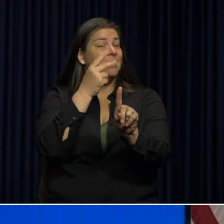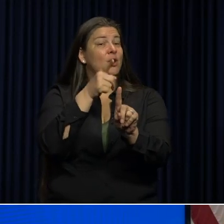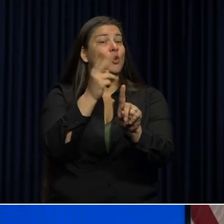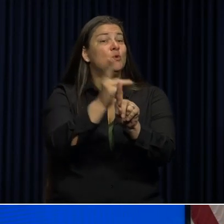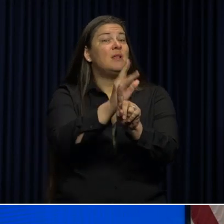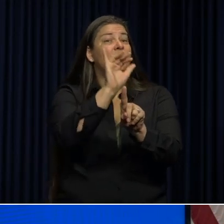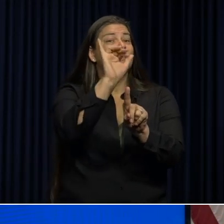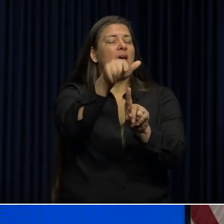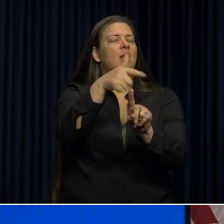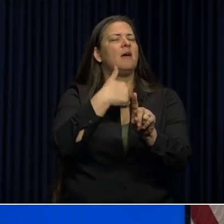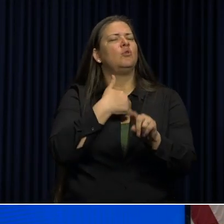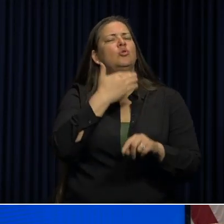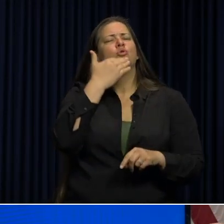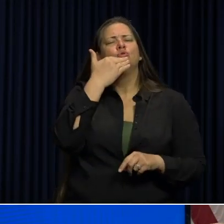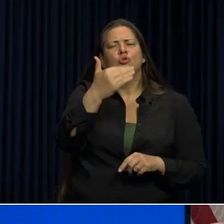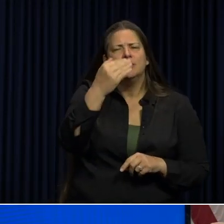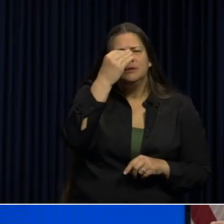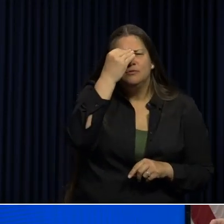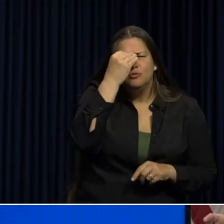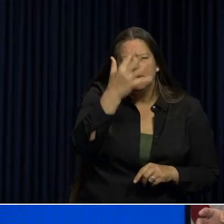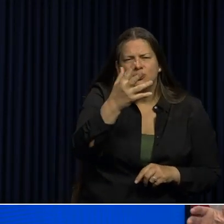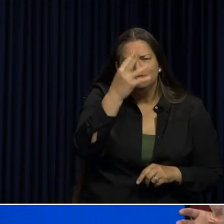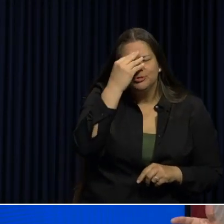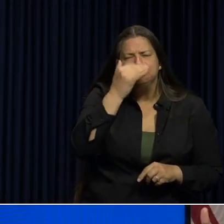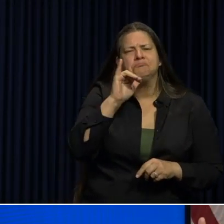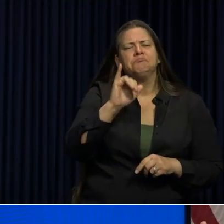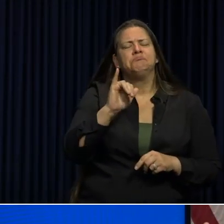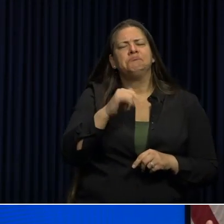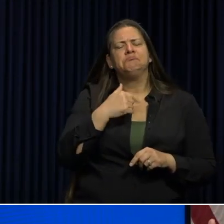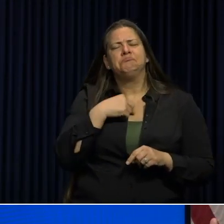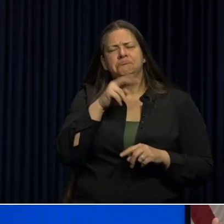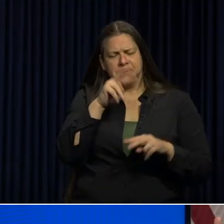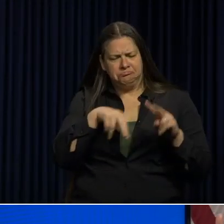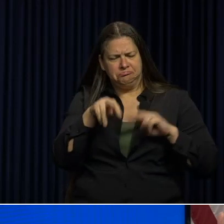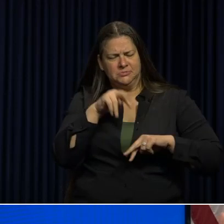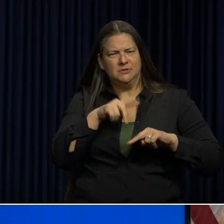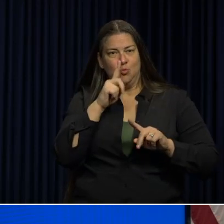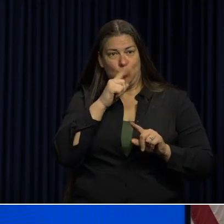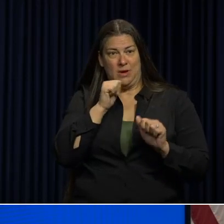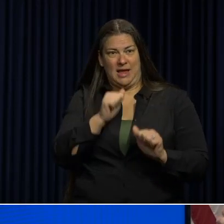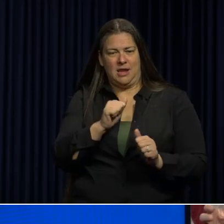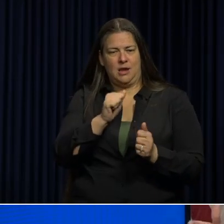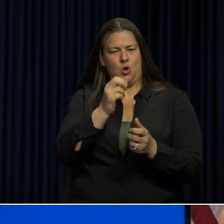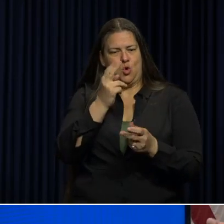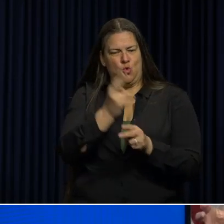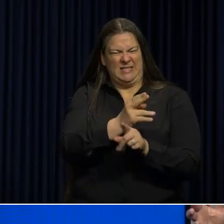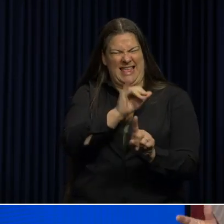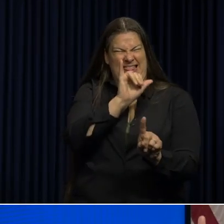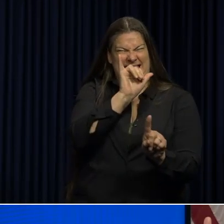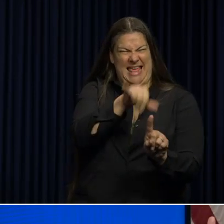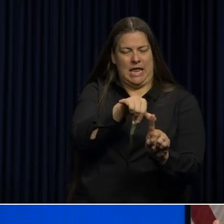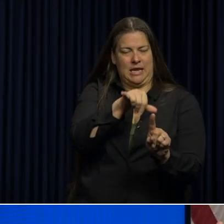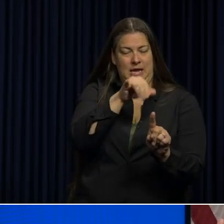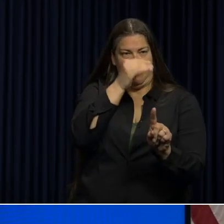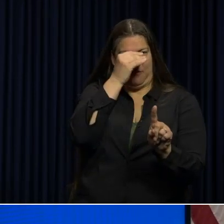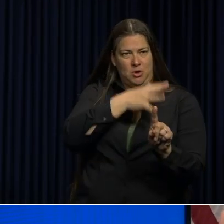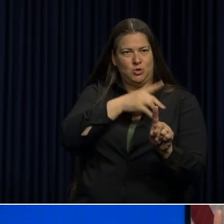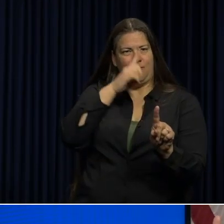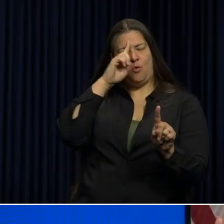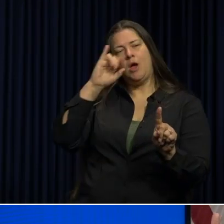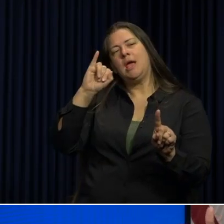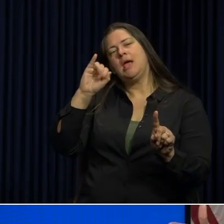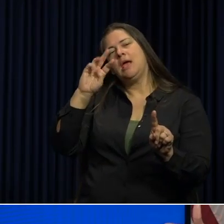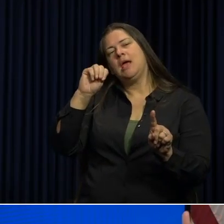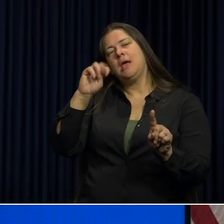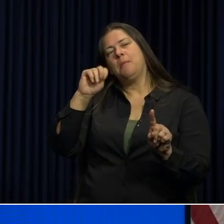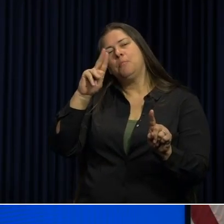for us, and that information will be more useful once we learn the level of immunity, if any, that people